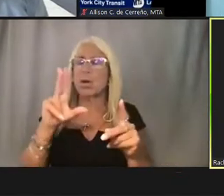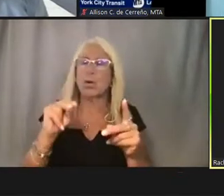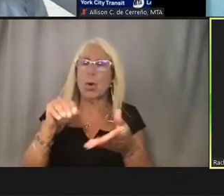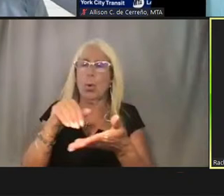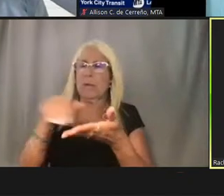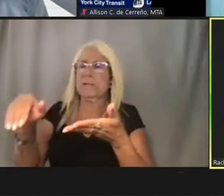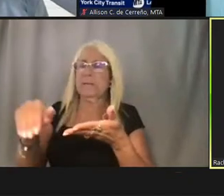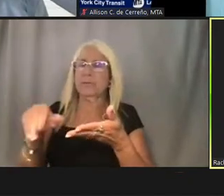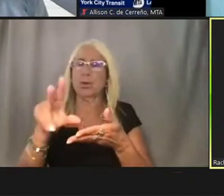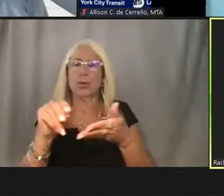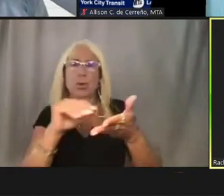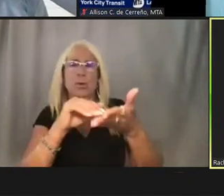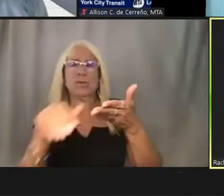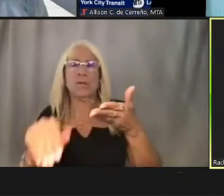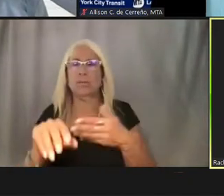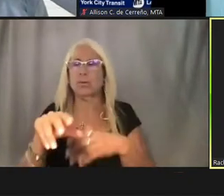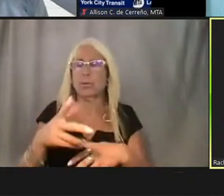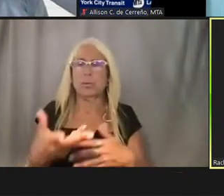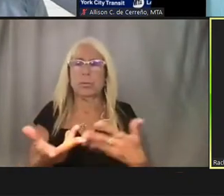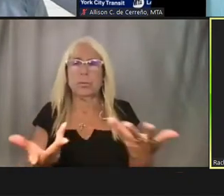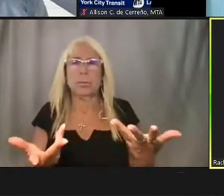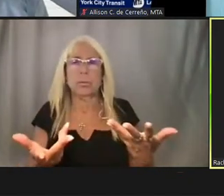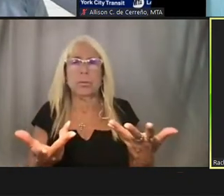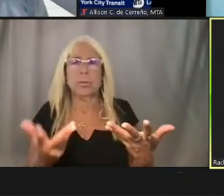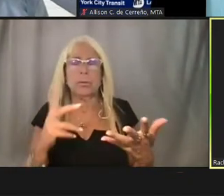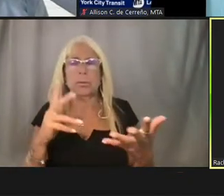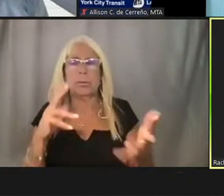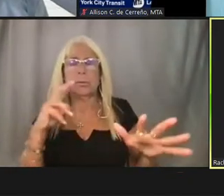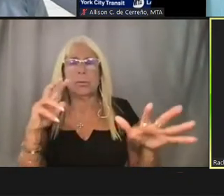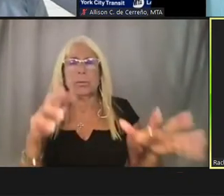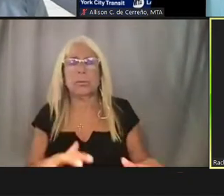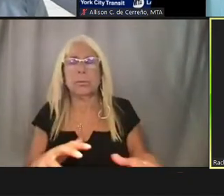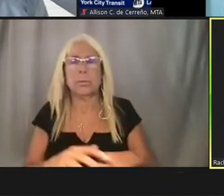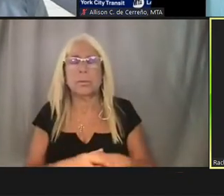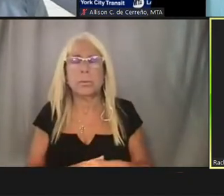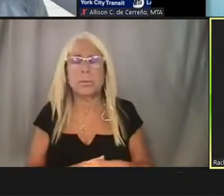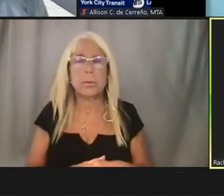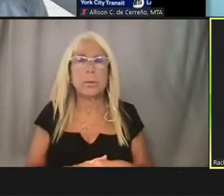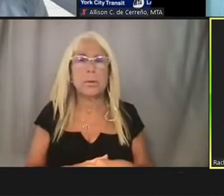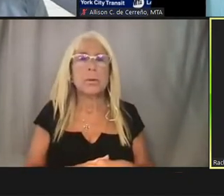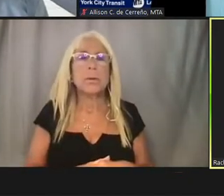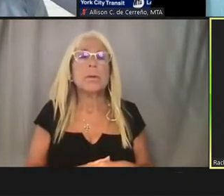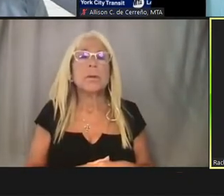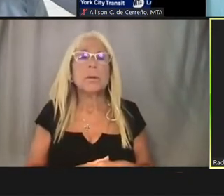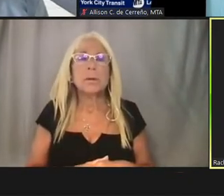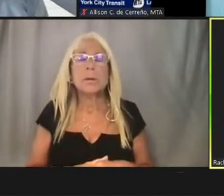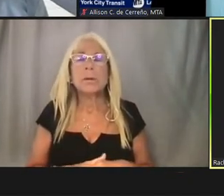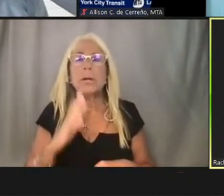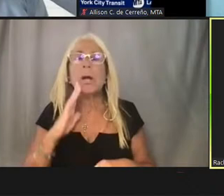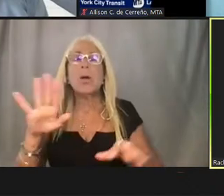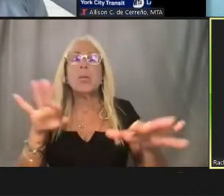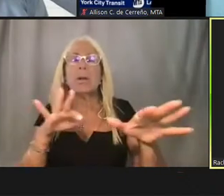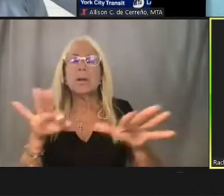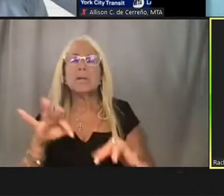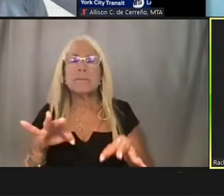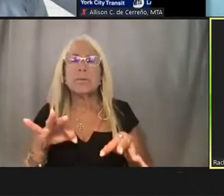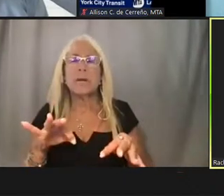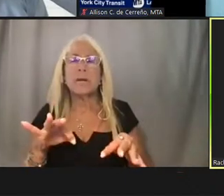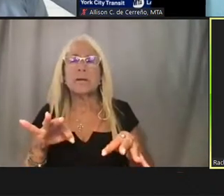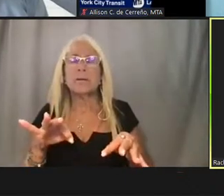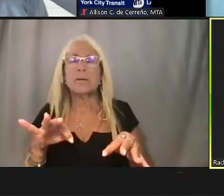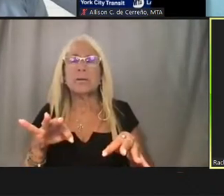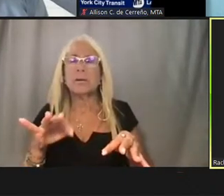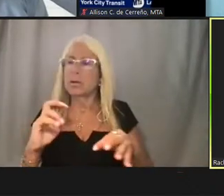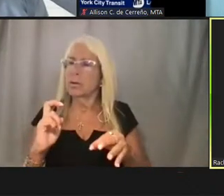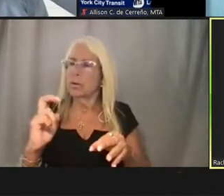you know no prisoners um I'm going to explain how transportation choices are kind of influenced by